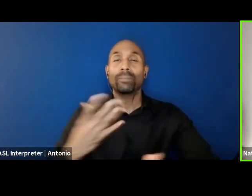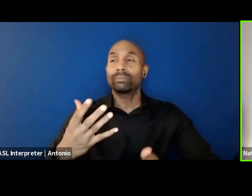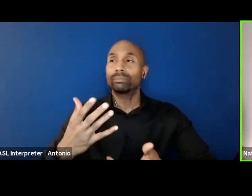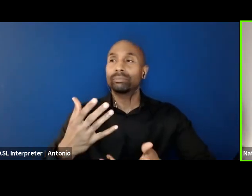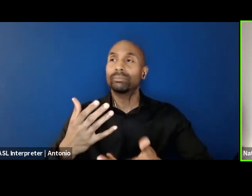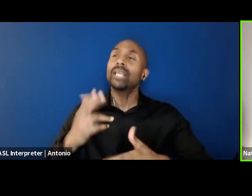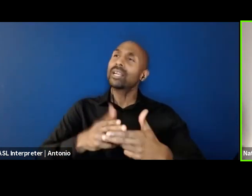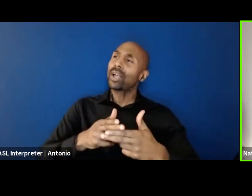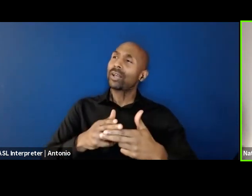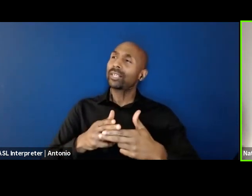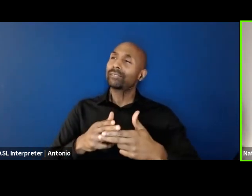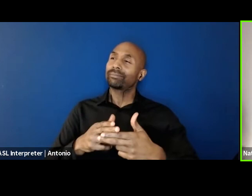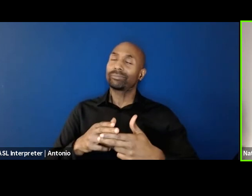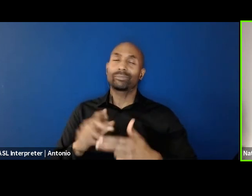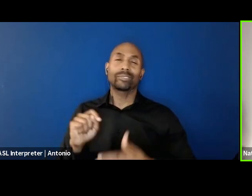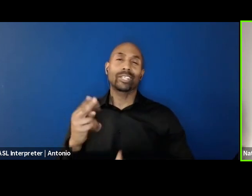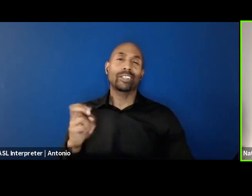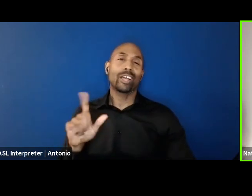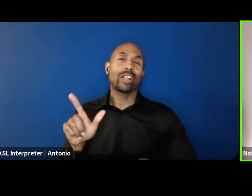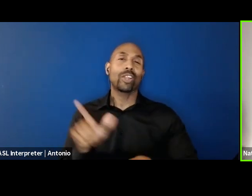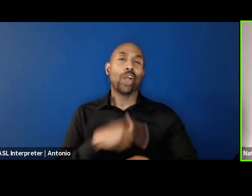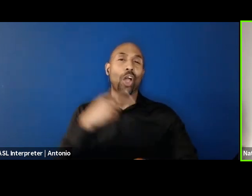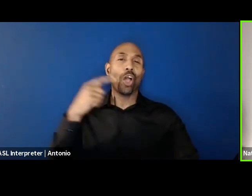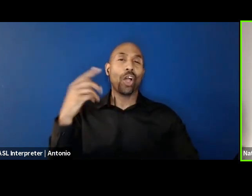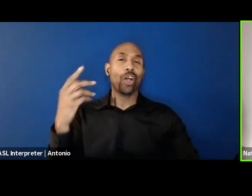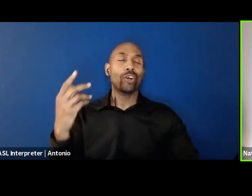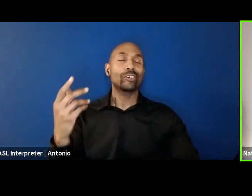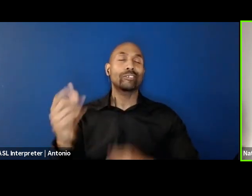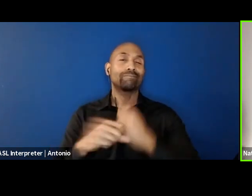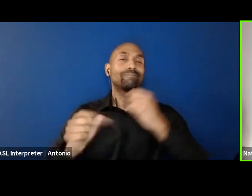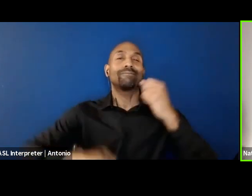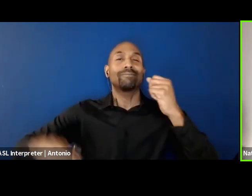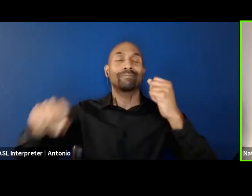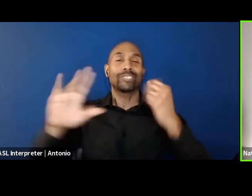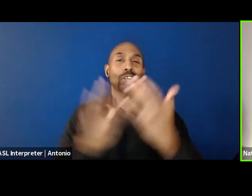Black Saint said, the extended, extenuated lyric.